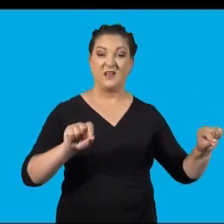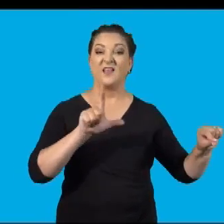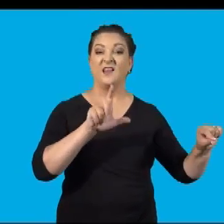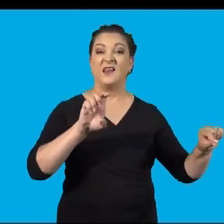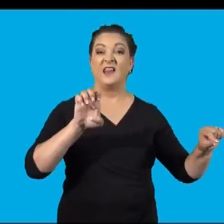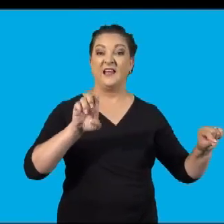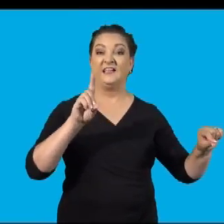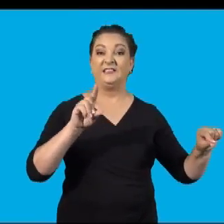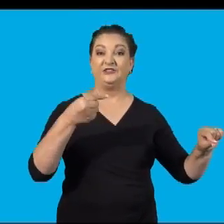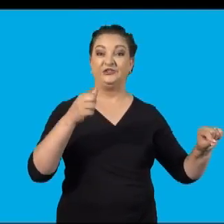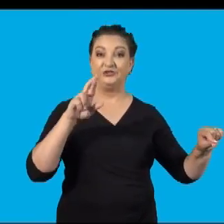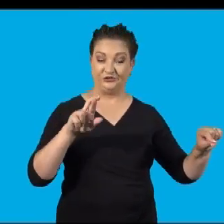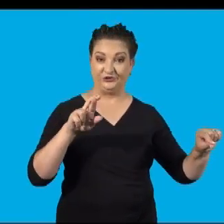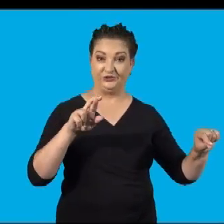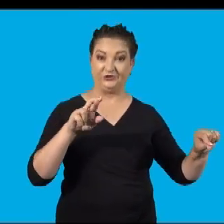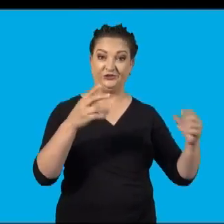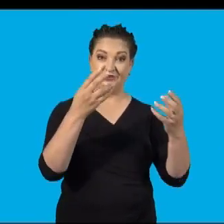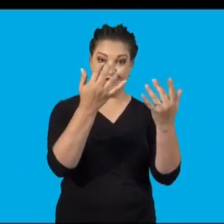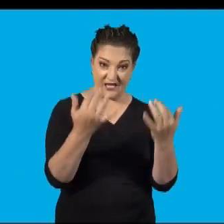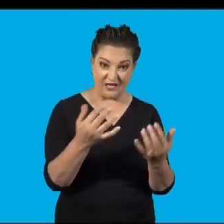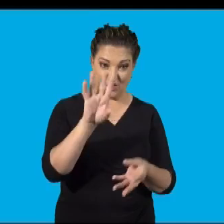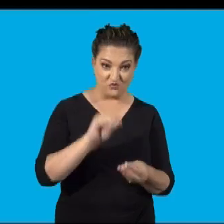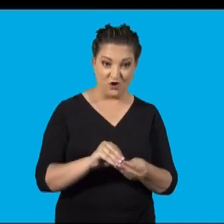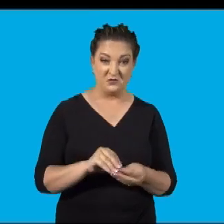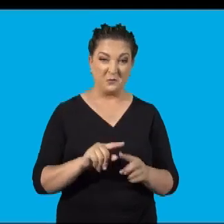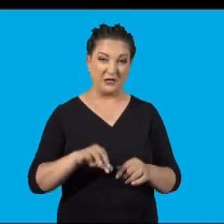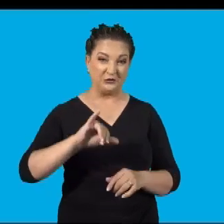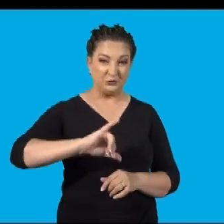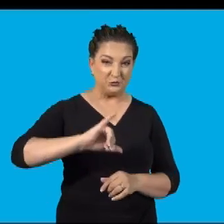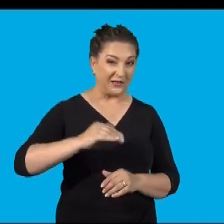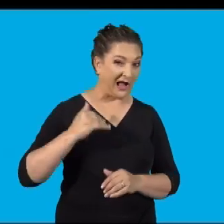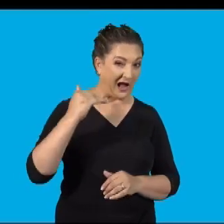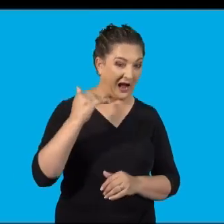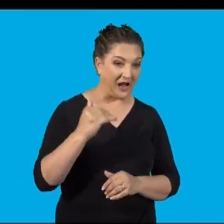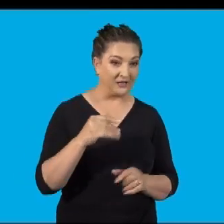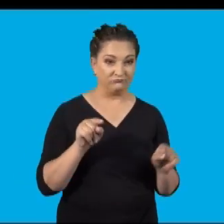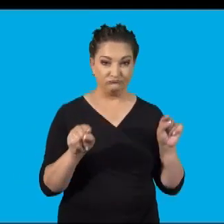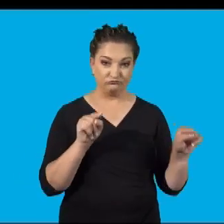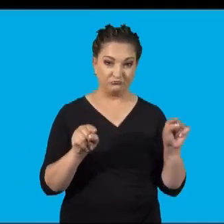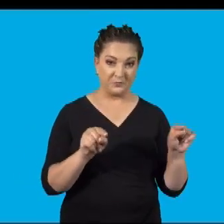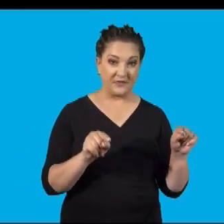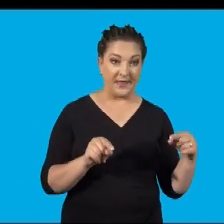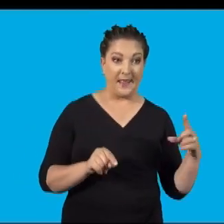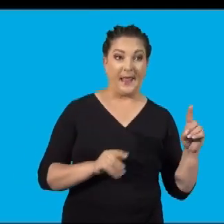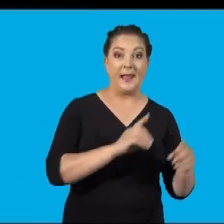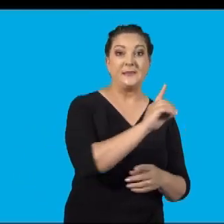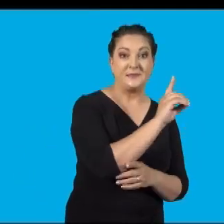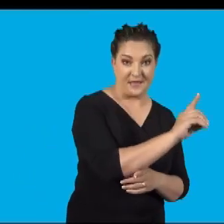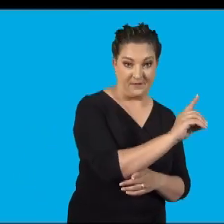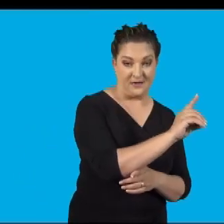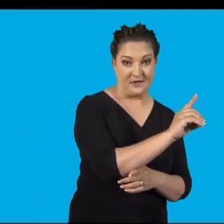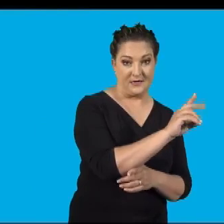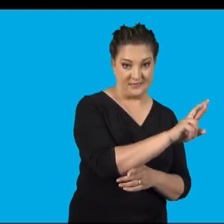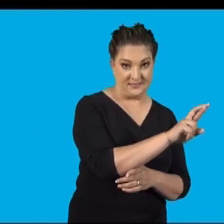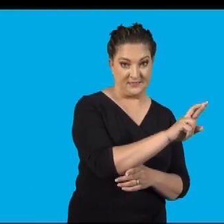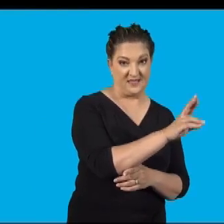ledger account? With the side with the highest amount. Okay, so which side is the highest amount? It is your debit side here. So I'll